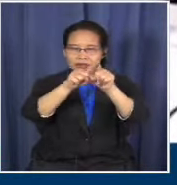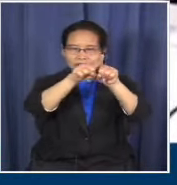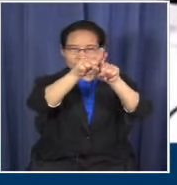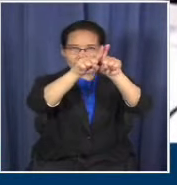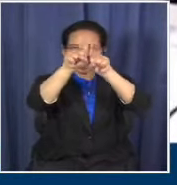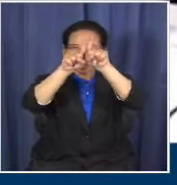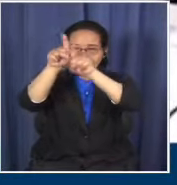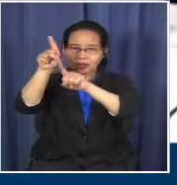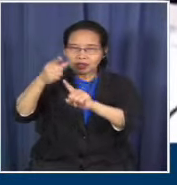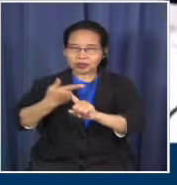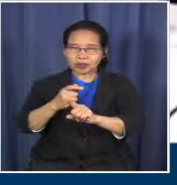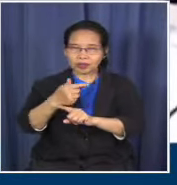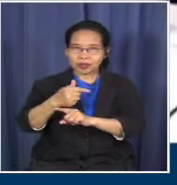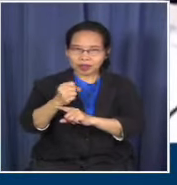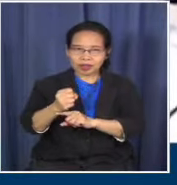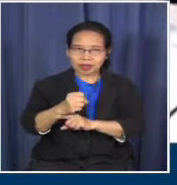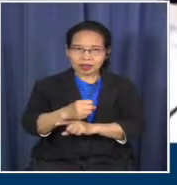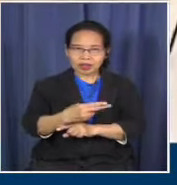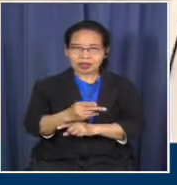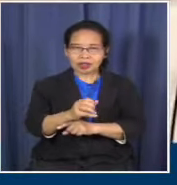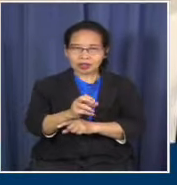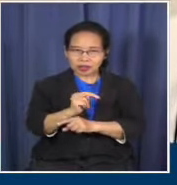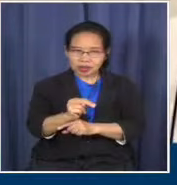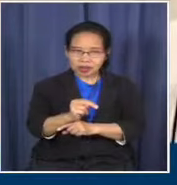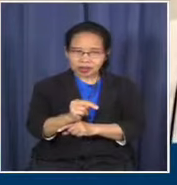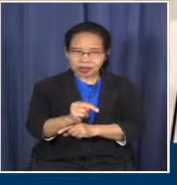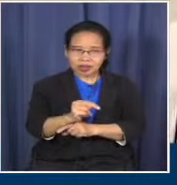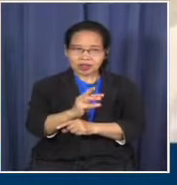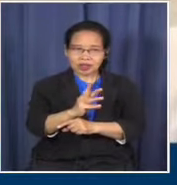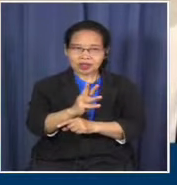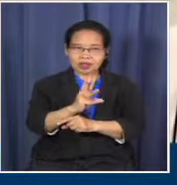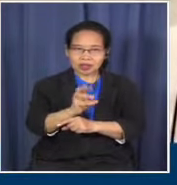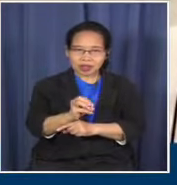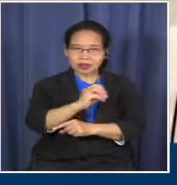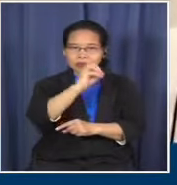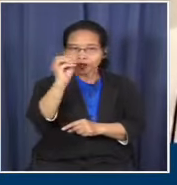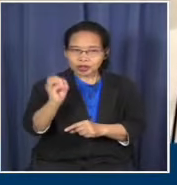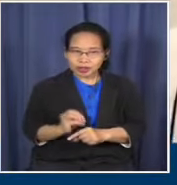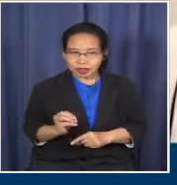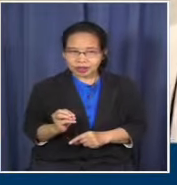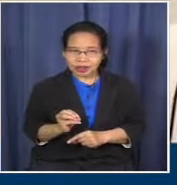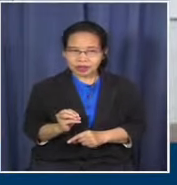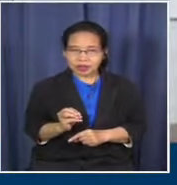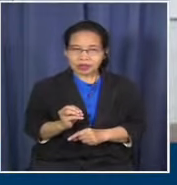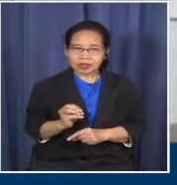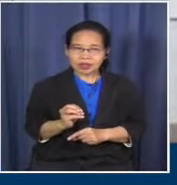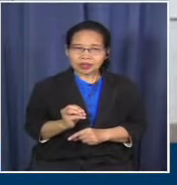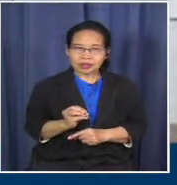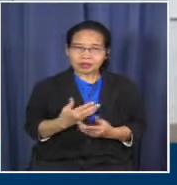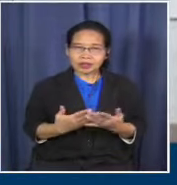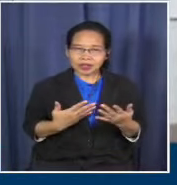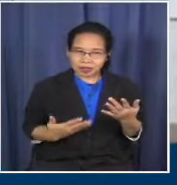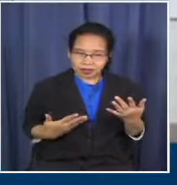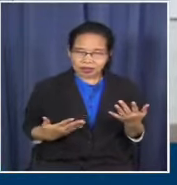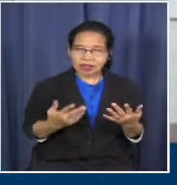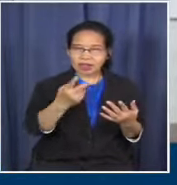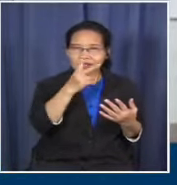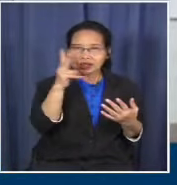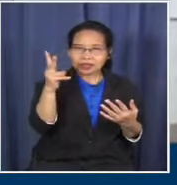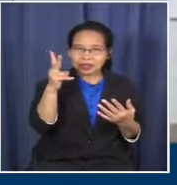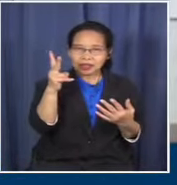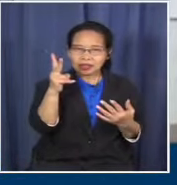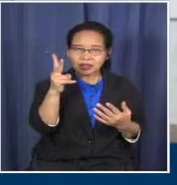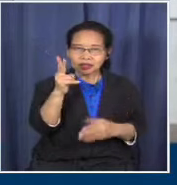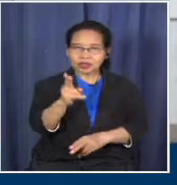Weren't stars made from invisible gases like hydrogen? Because 60%